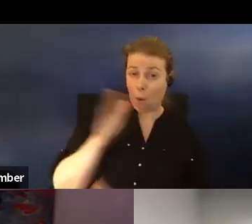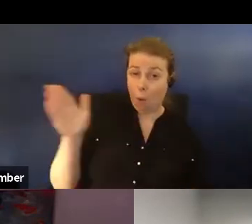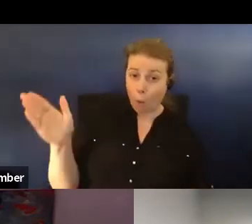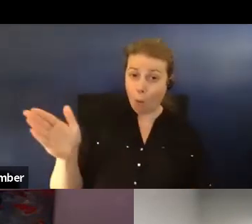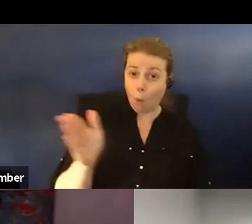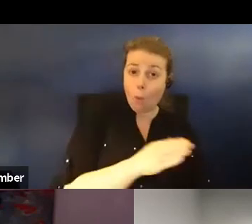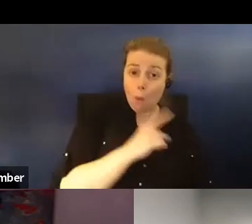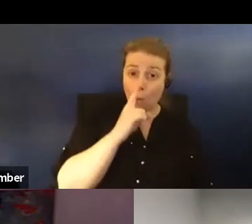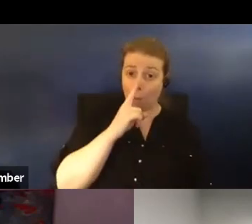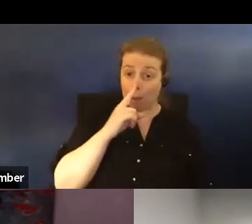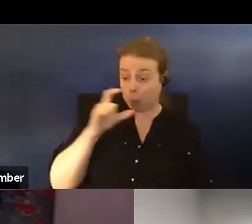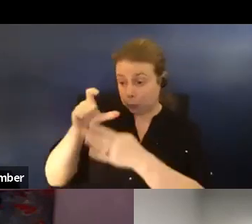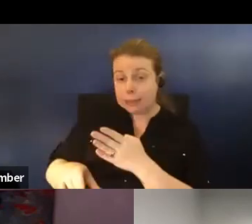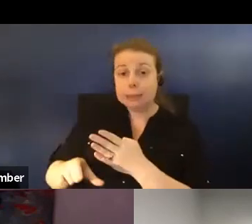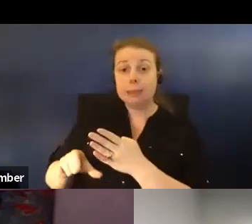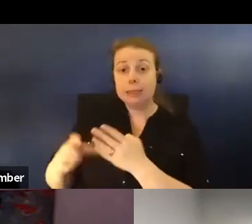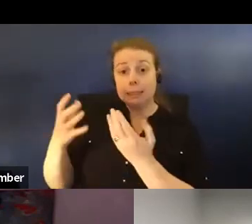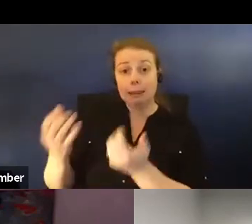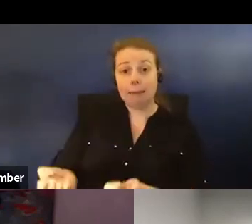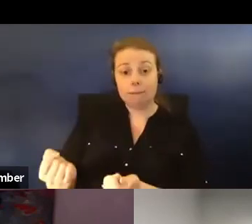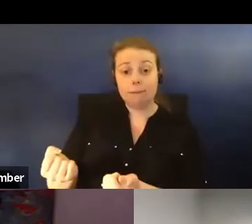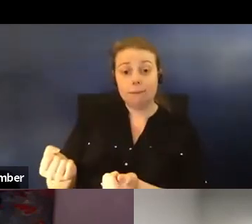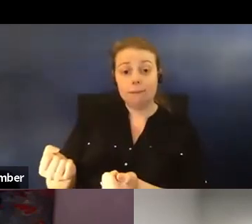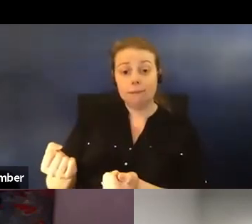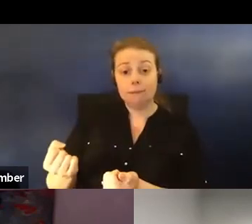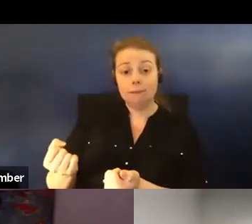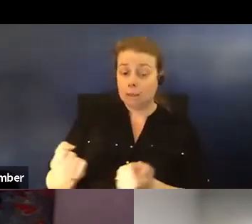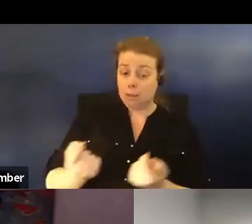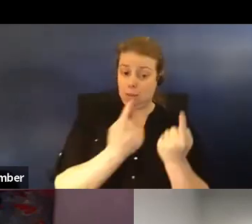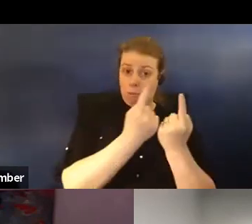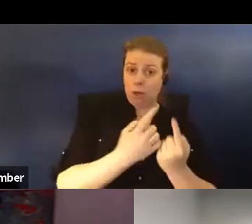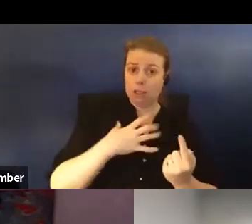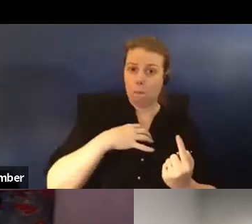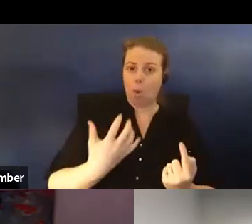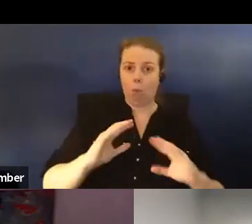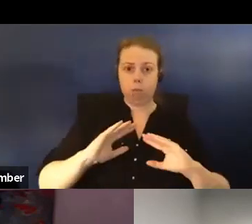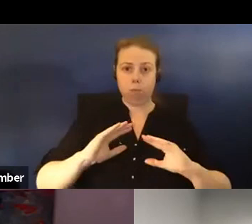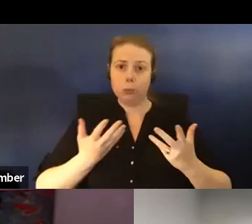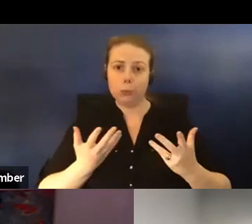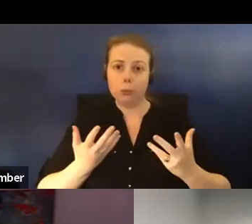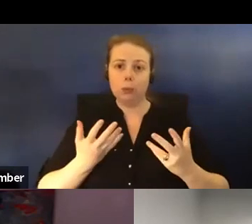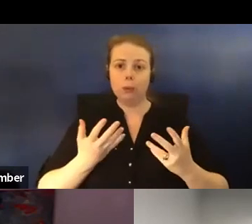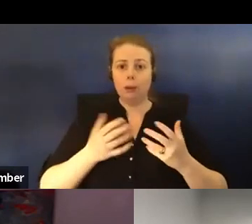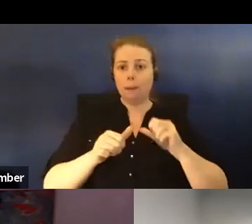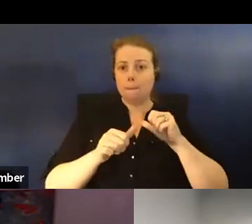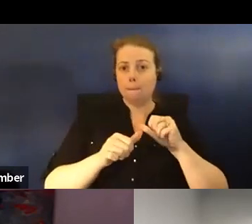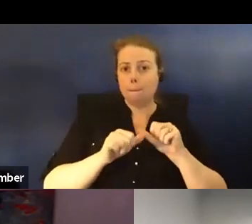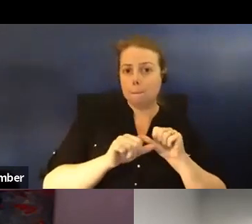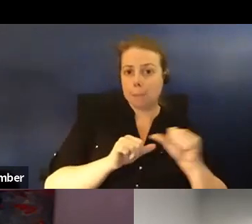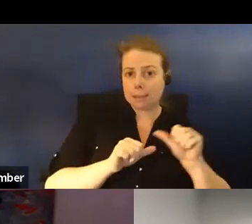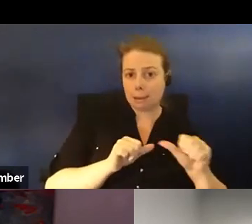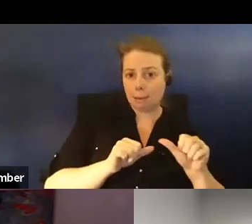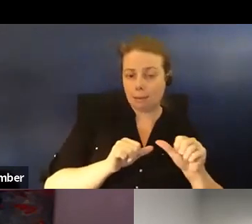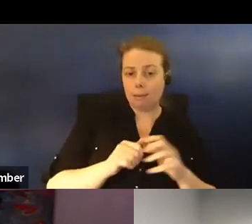with disability, they are often more intuitive and they are often better. When we think